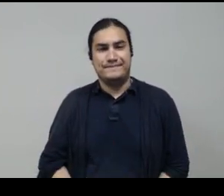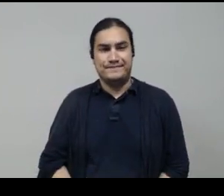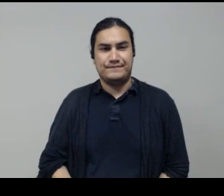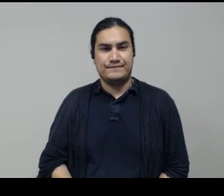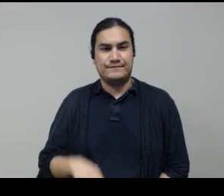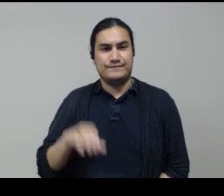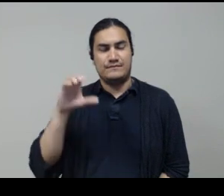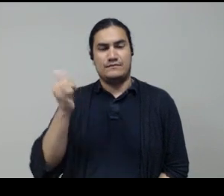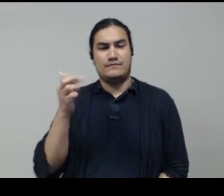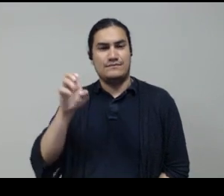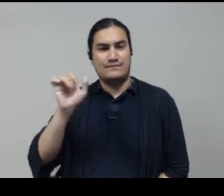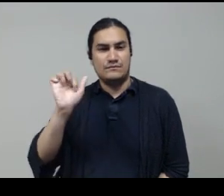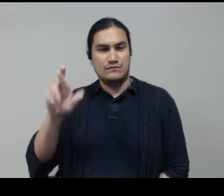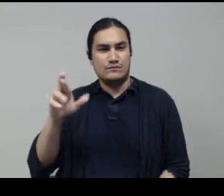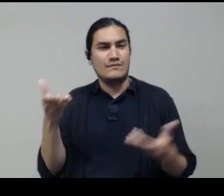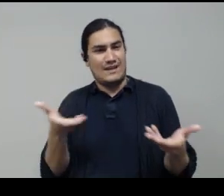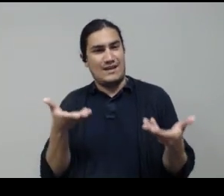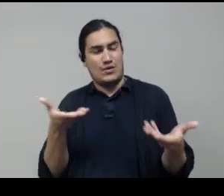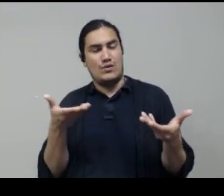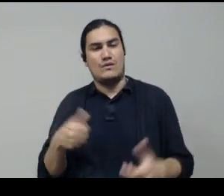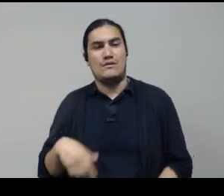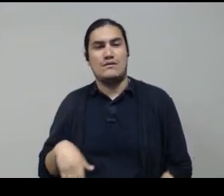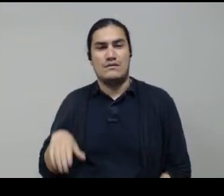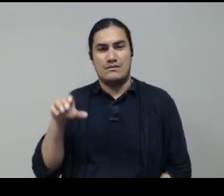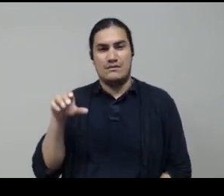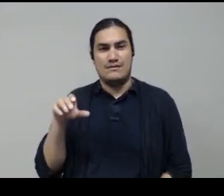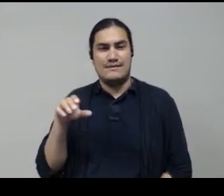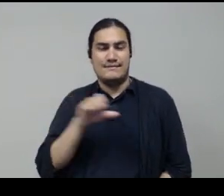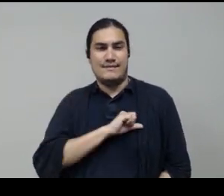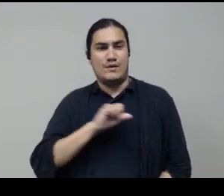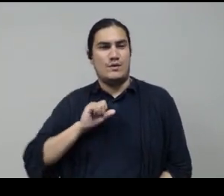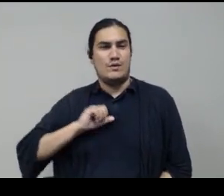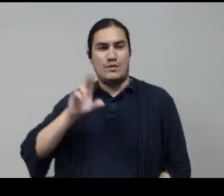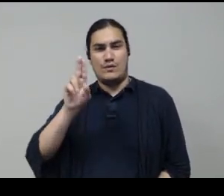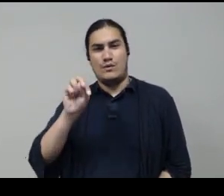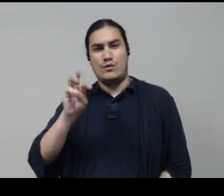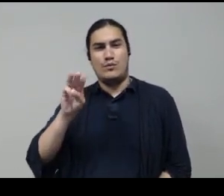Chair Eager. Here. Senator Newman.